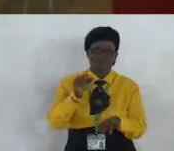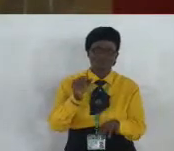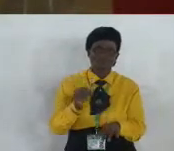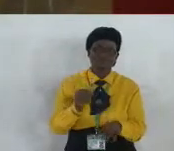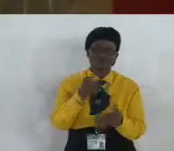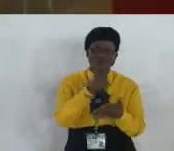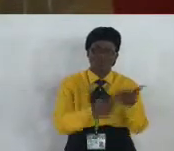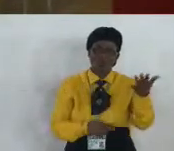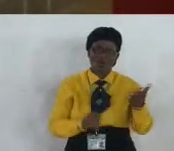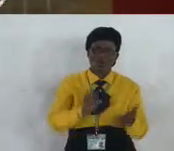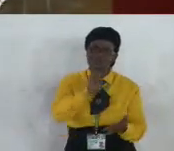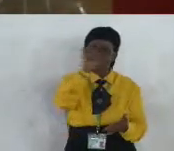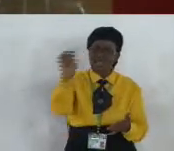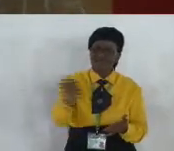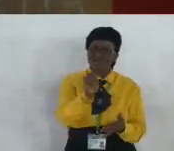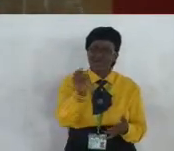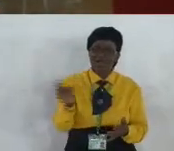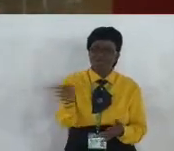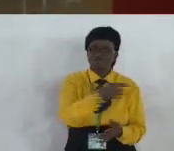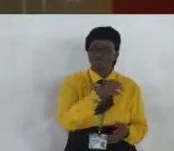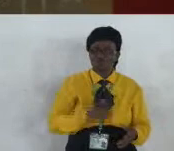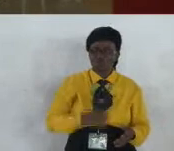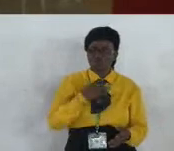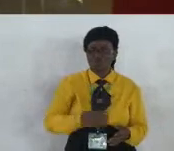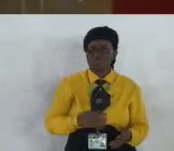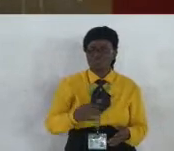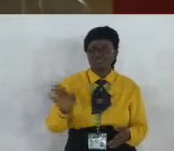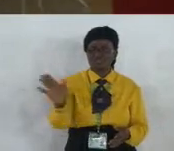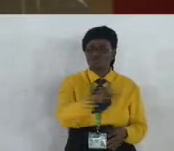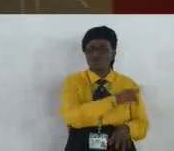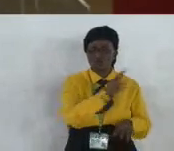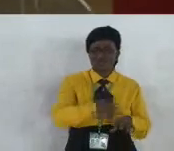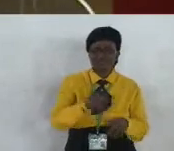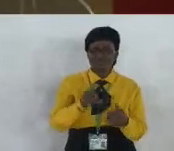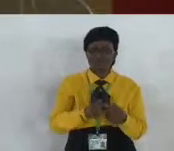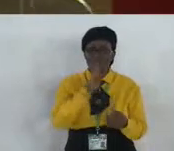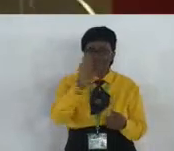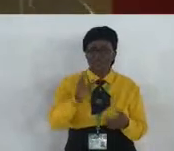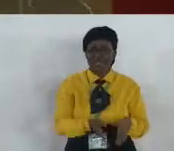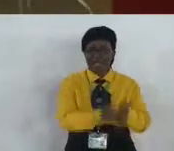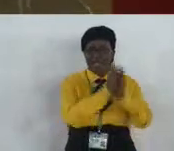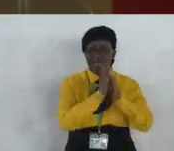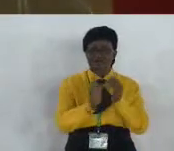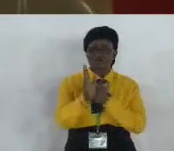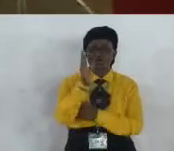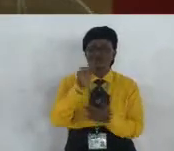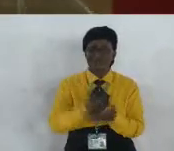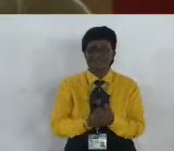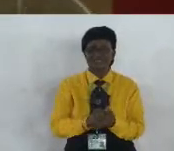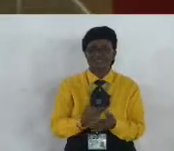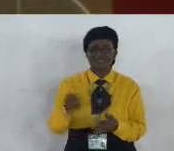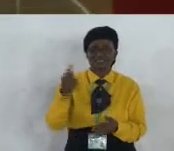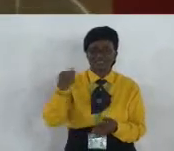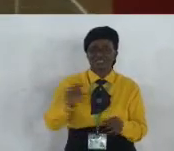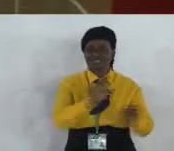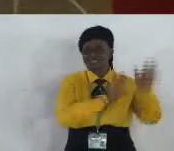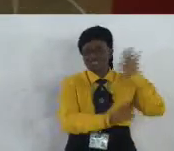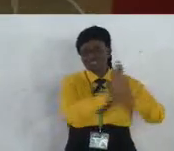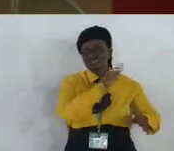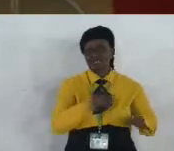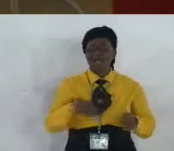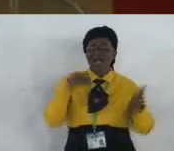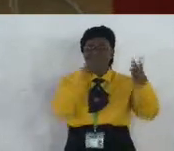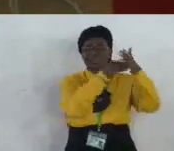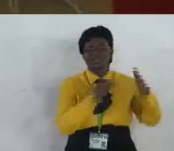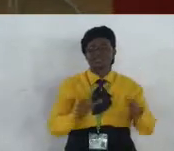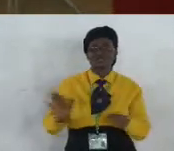Whatever your nation may be, ask God that the siege against your nation be